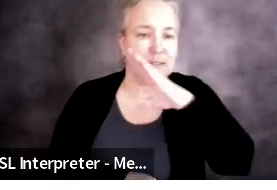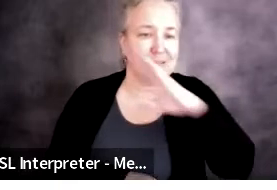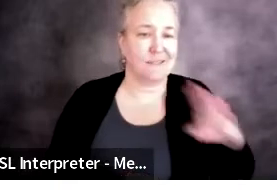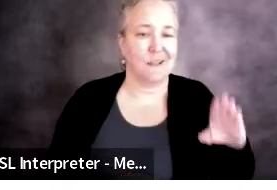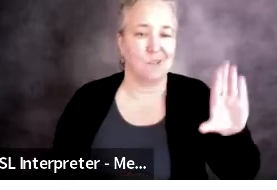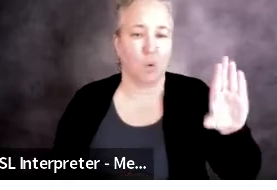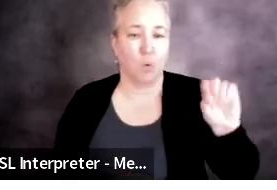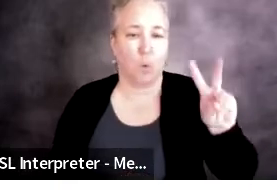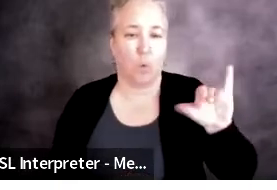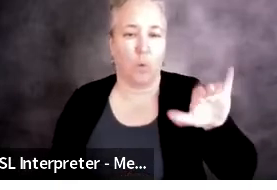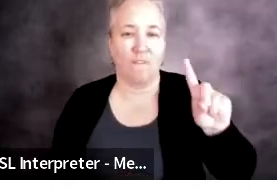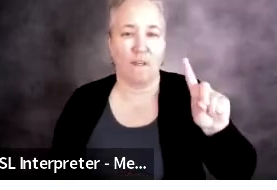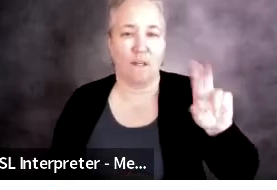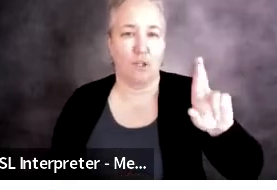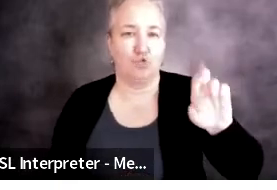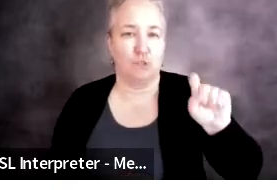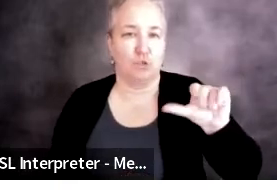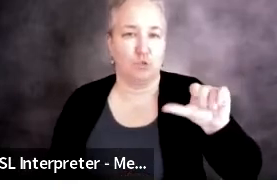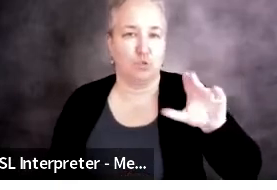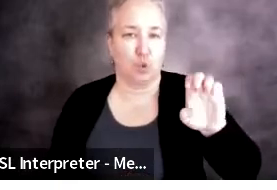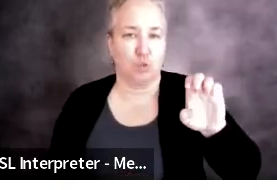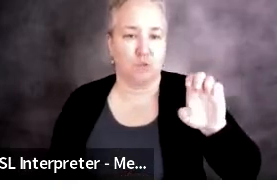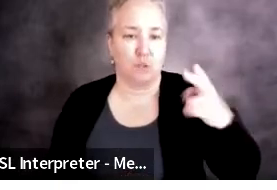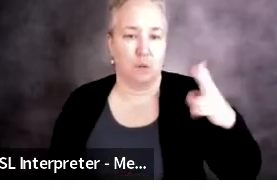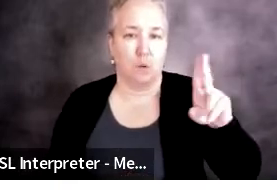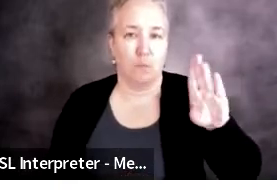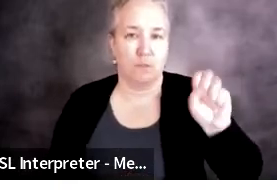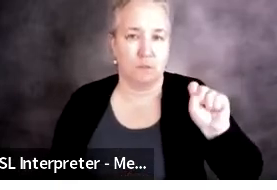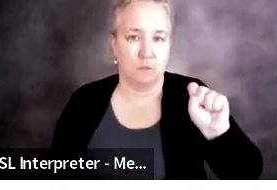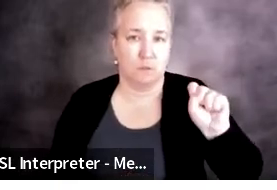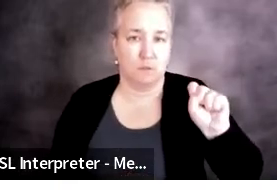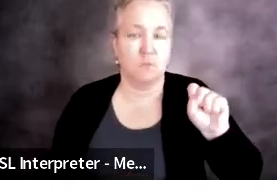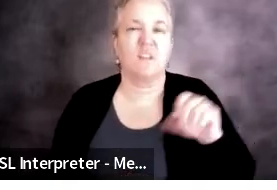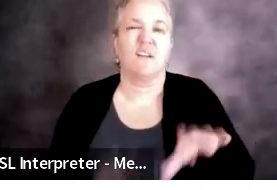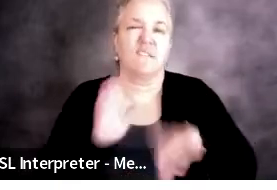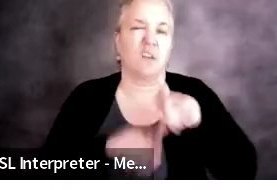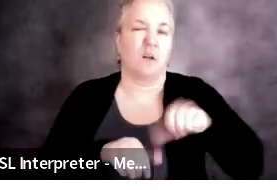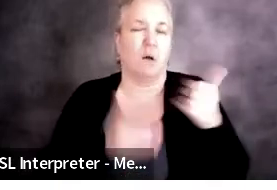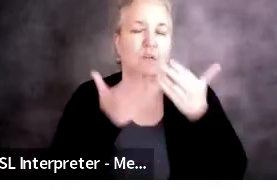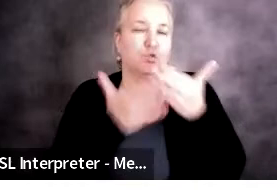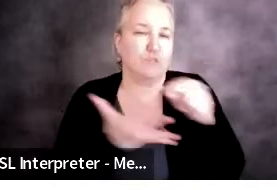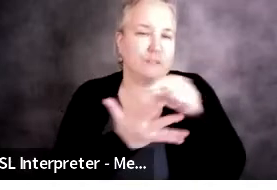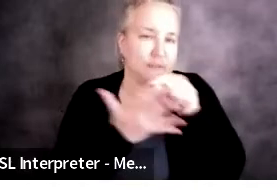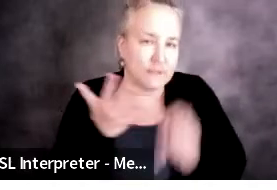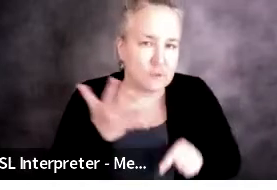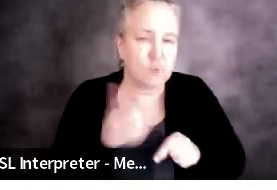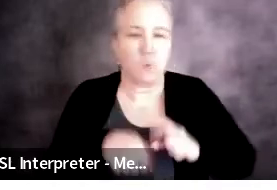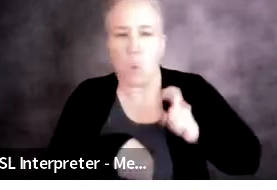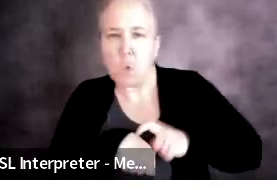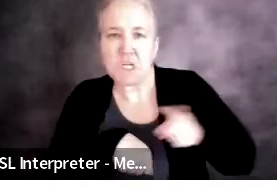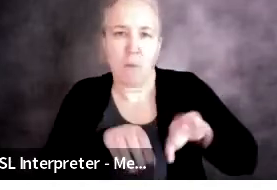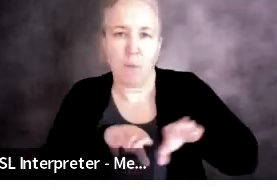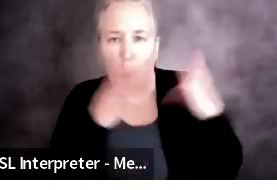bit.ly/COVID resource hubs for locations and resources or hours of operation.